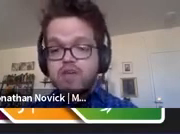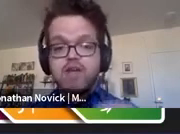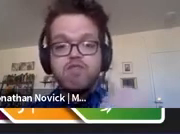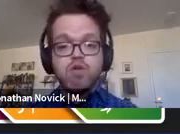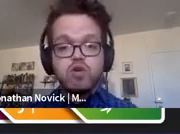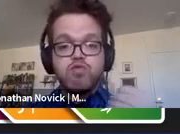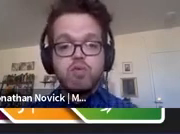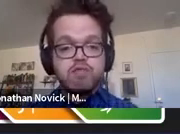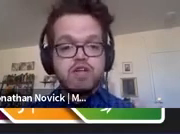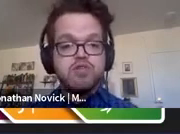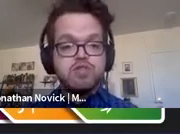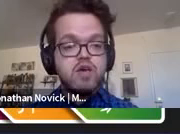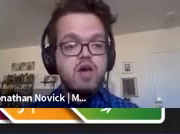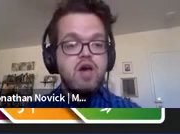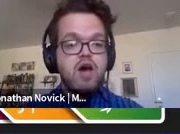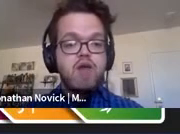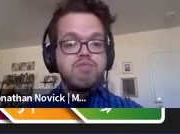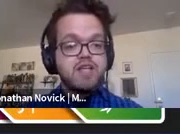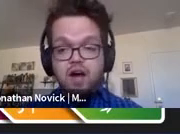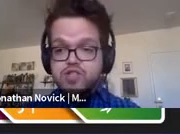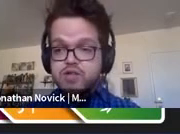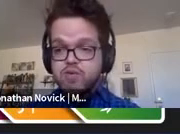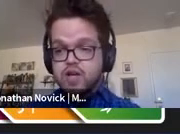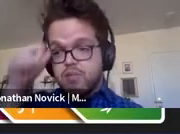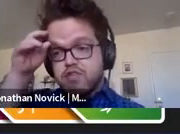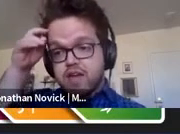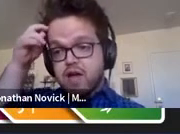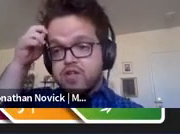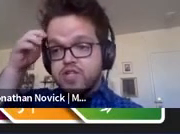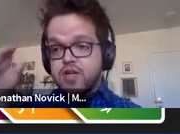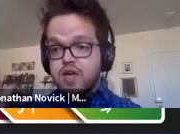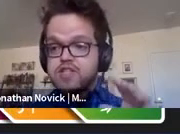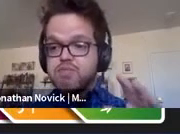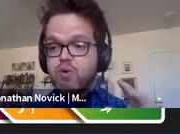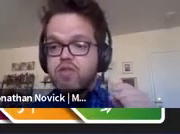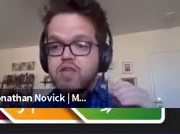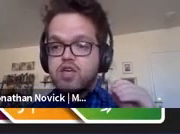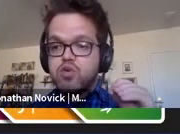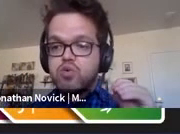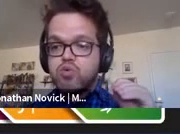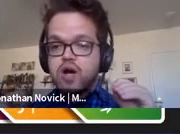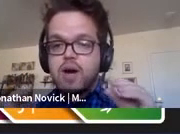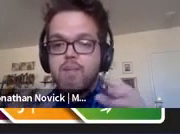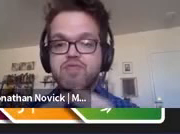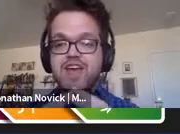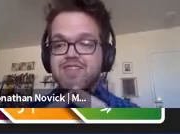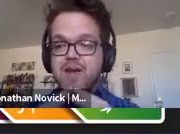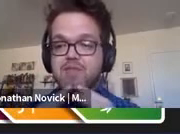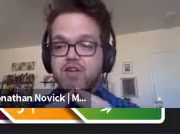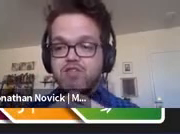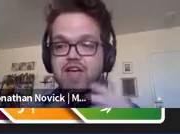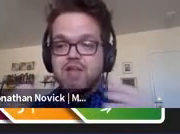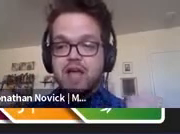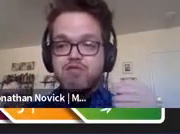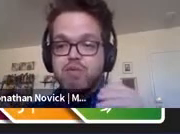on our website if you are looking for professionals. Technology. When it comes to technology, it's important that you take the